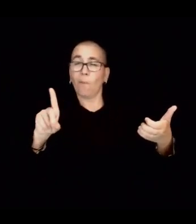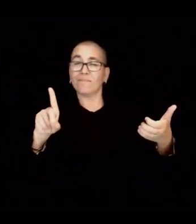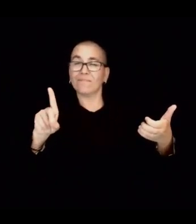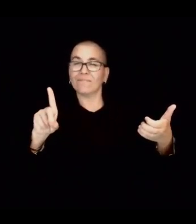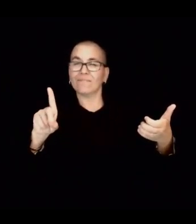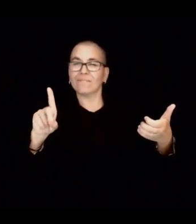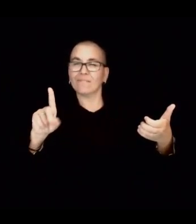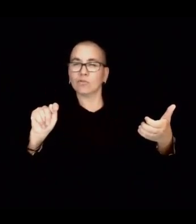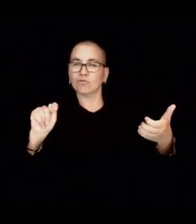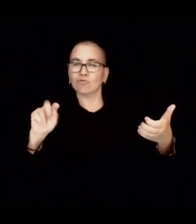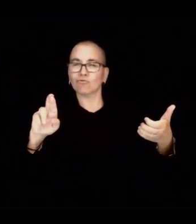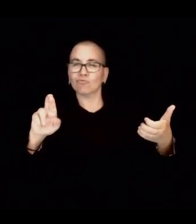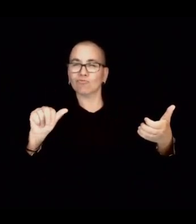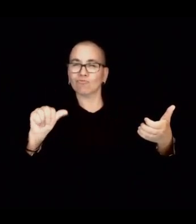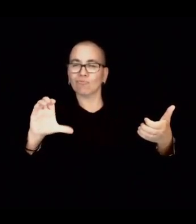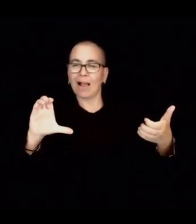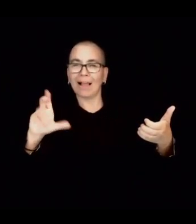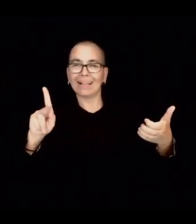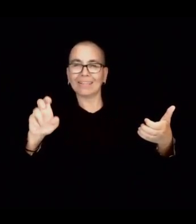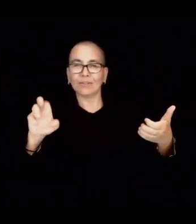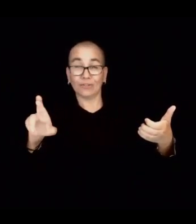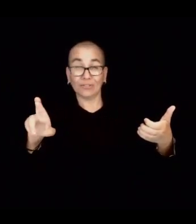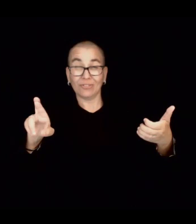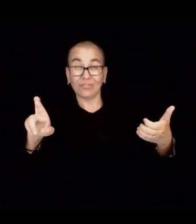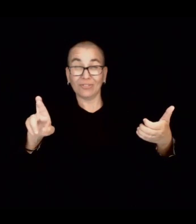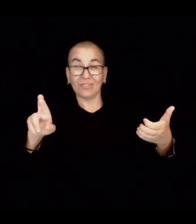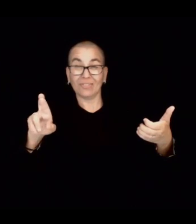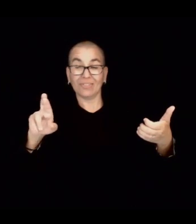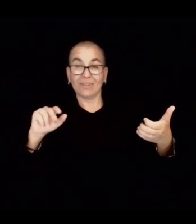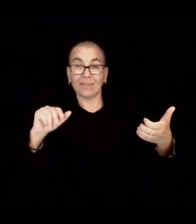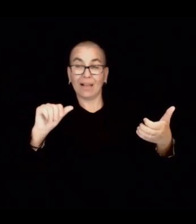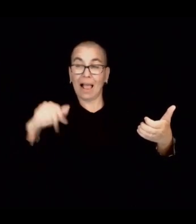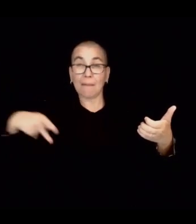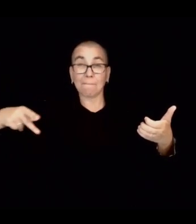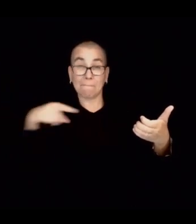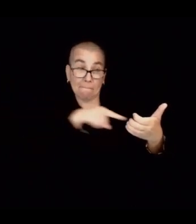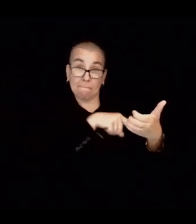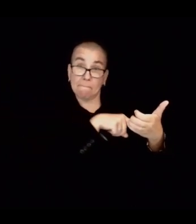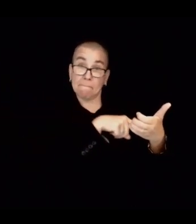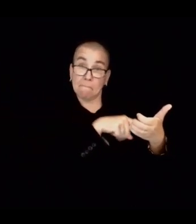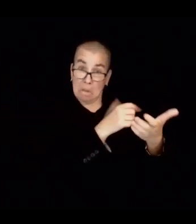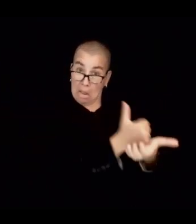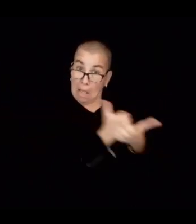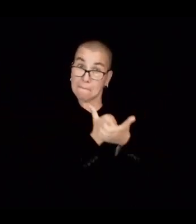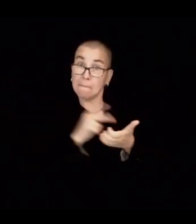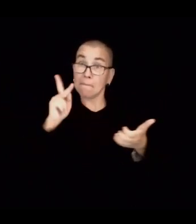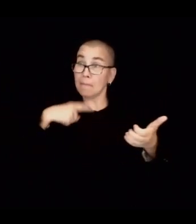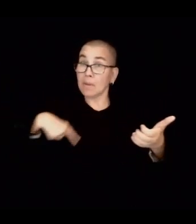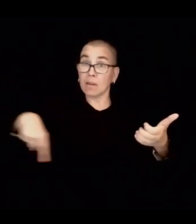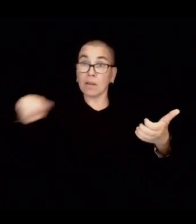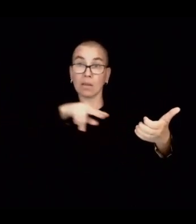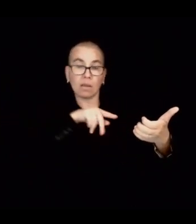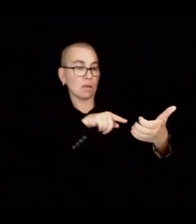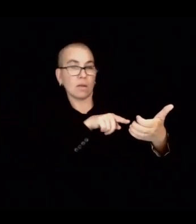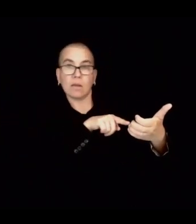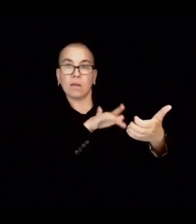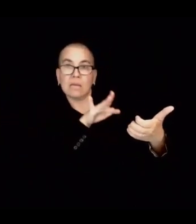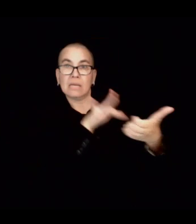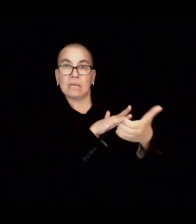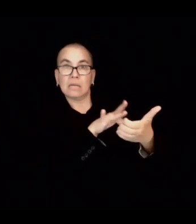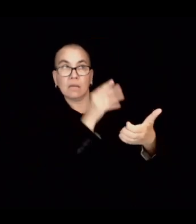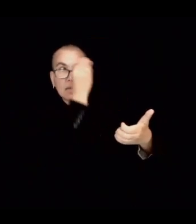departments to use that to help in contact tracing. I just wondered if that's something you're looking at or you're going to get into, is the use of mobile